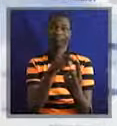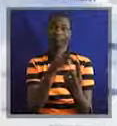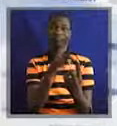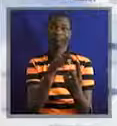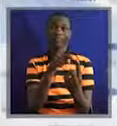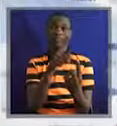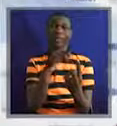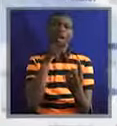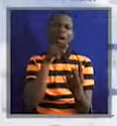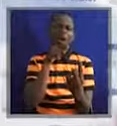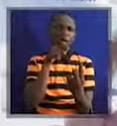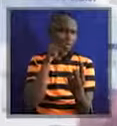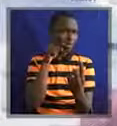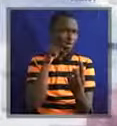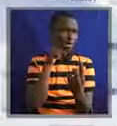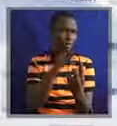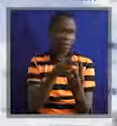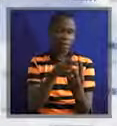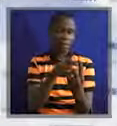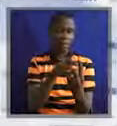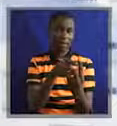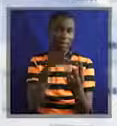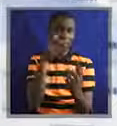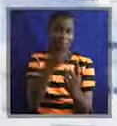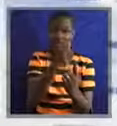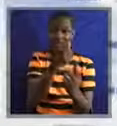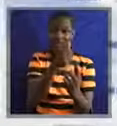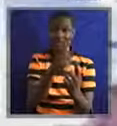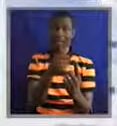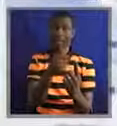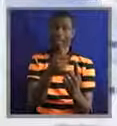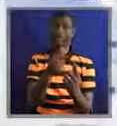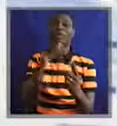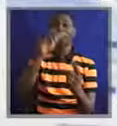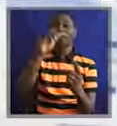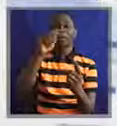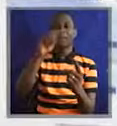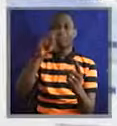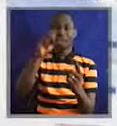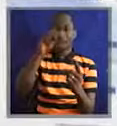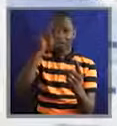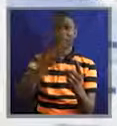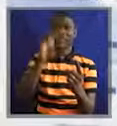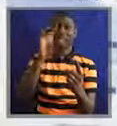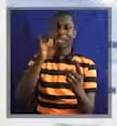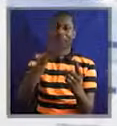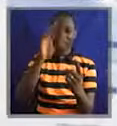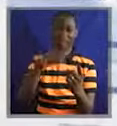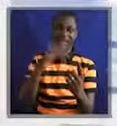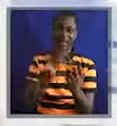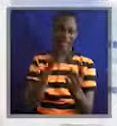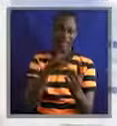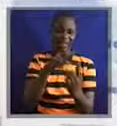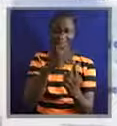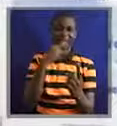Now, or your opia, no, no, I'm cassa, according to us 8 9, or claim, sir, or your someone great. Who